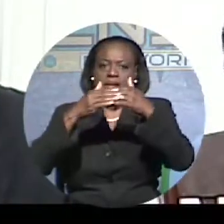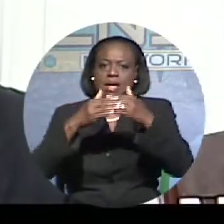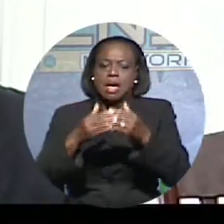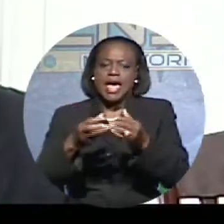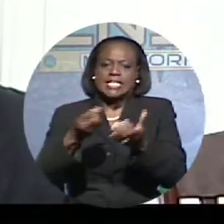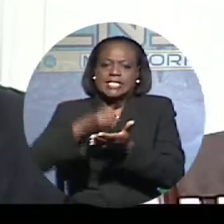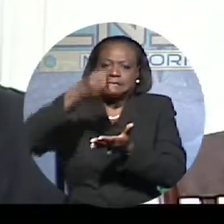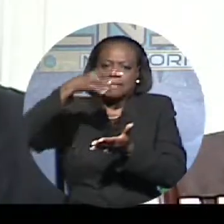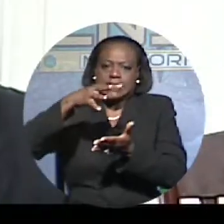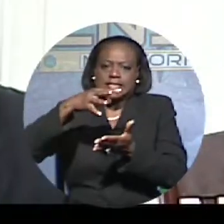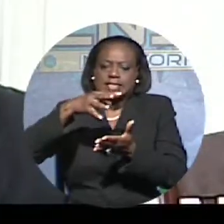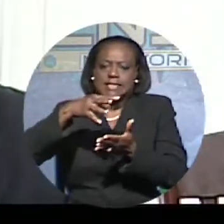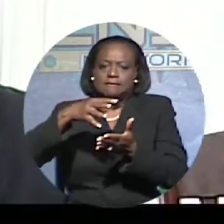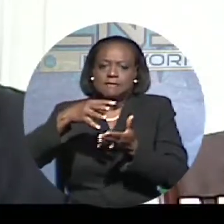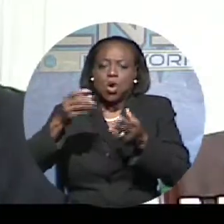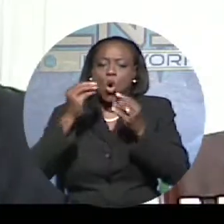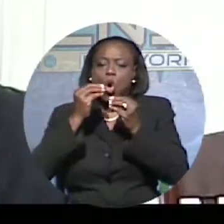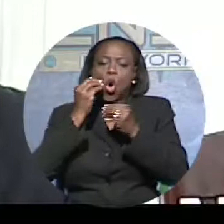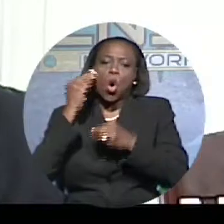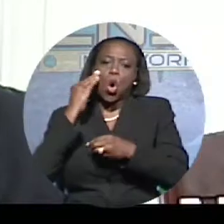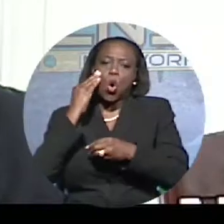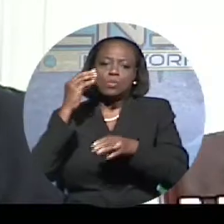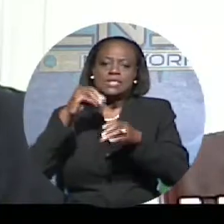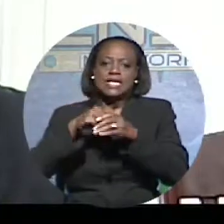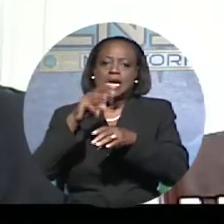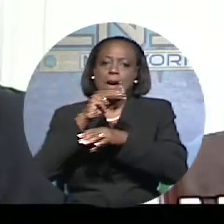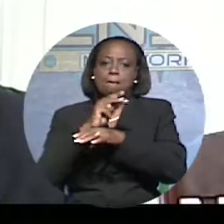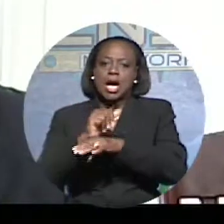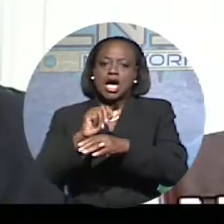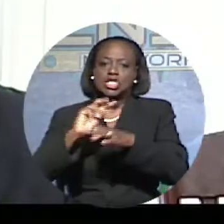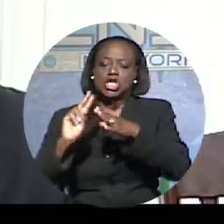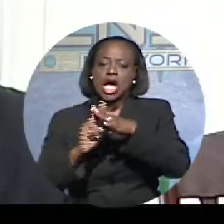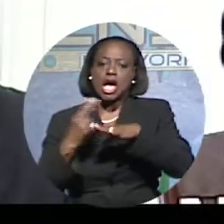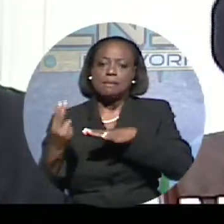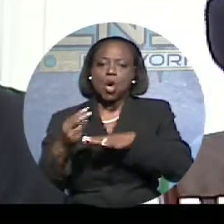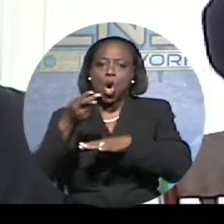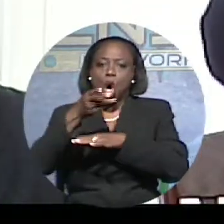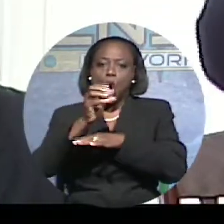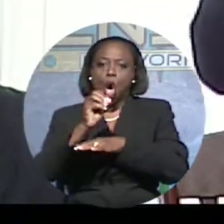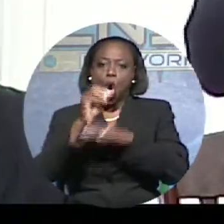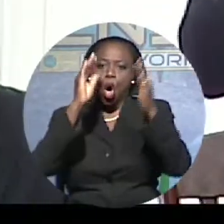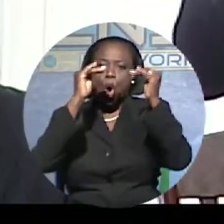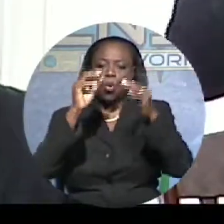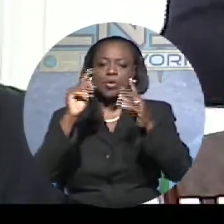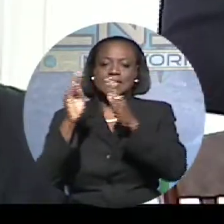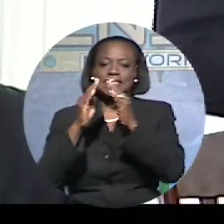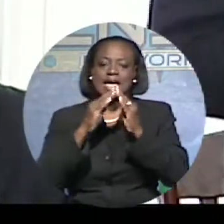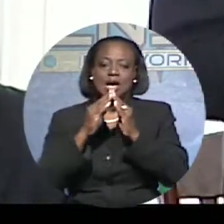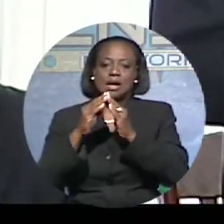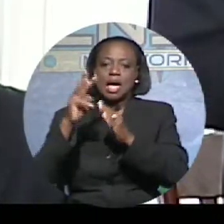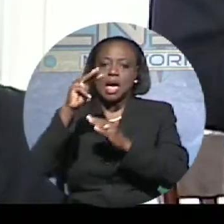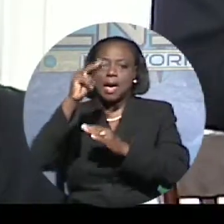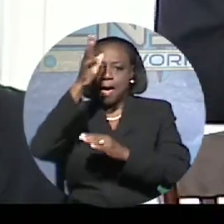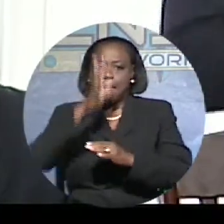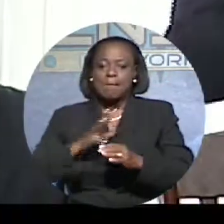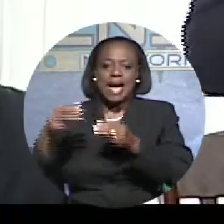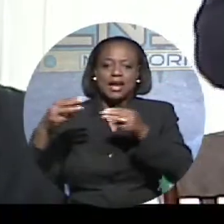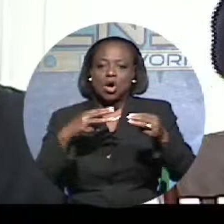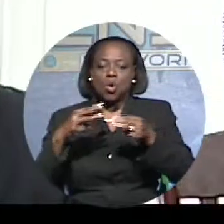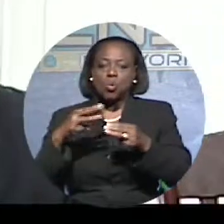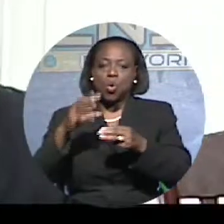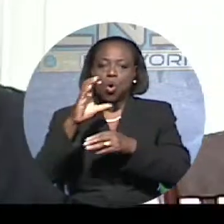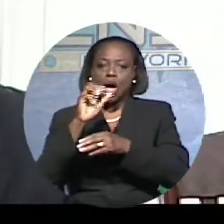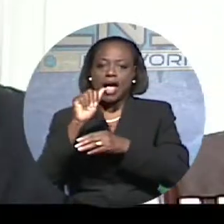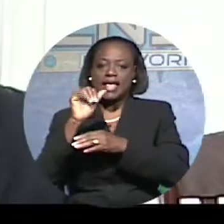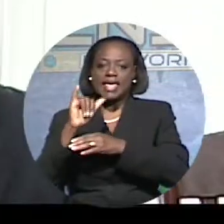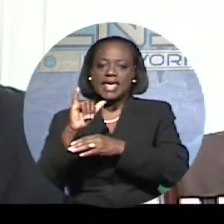in communities like Marsh Harbor, Hope Town, Manawa Key, Guana Key, Green Turtle Key, Treasure